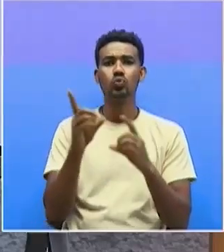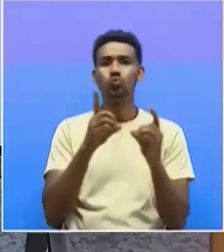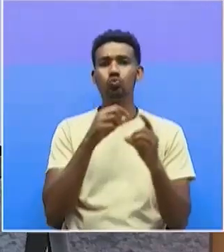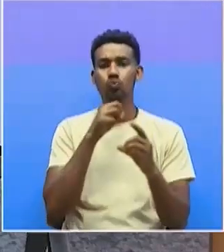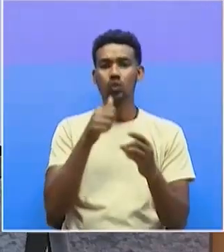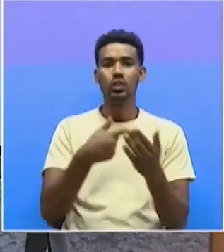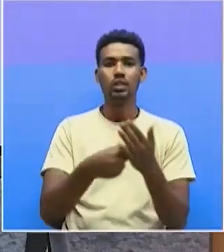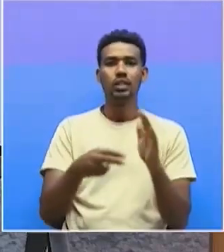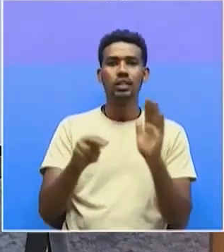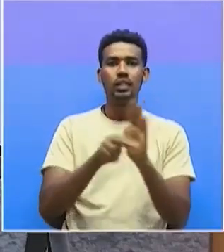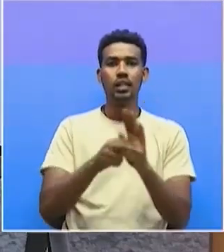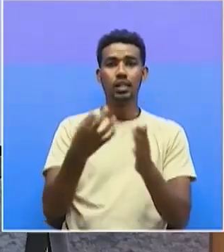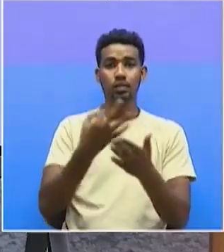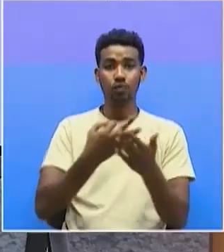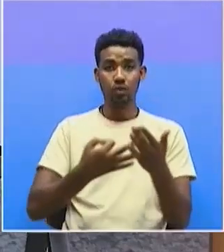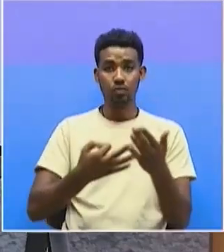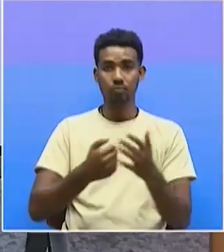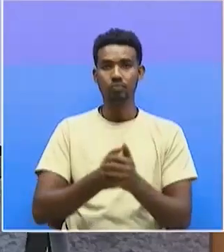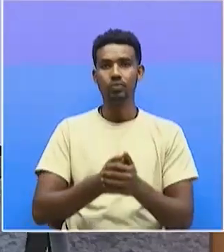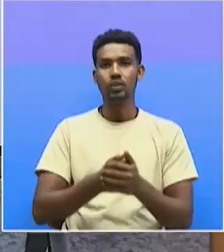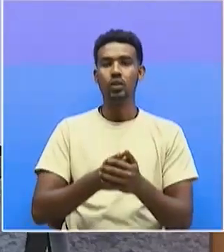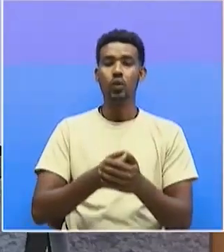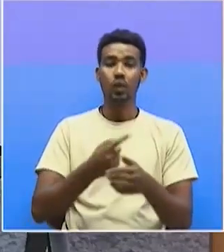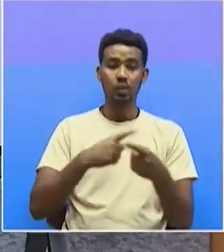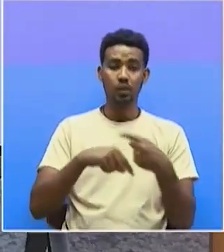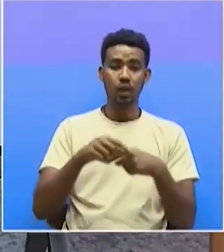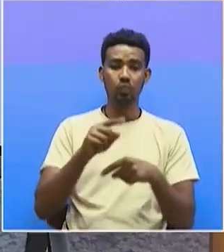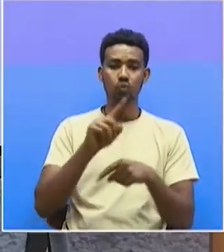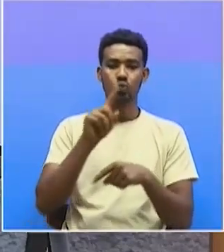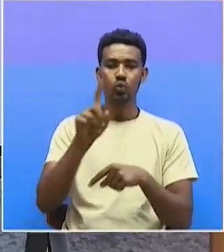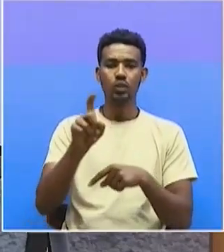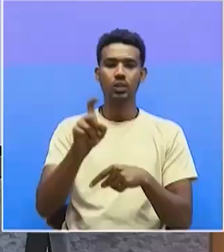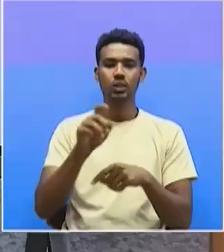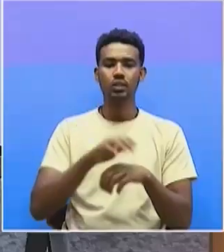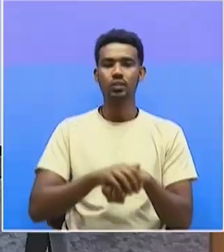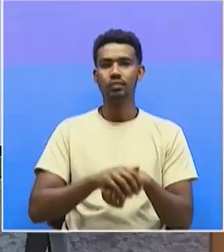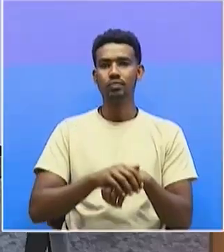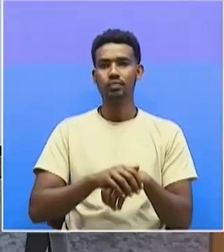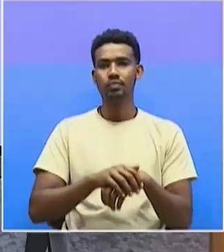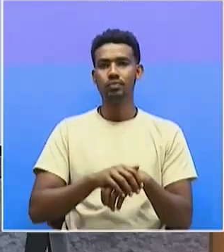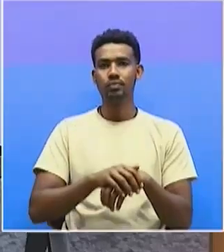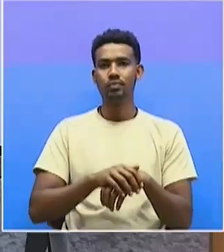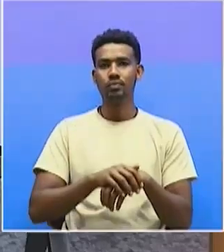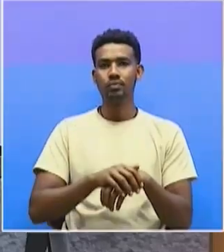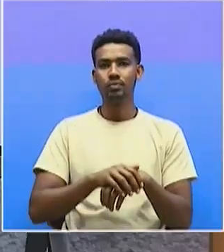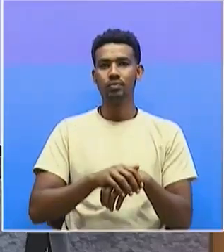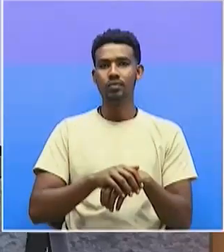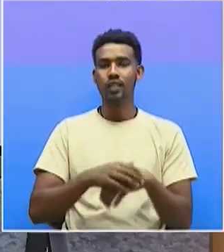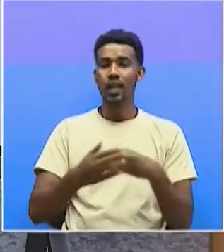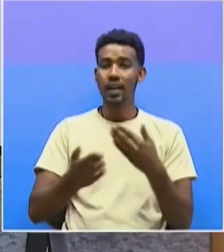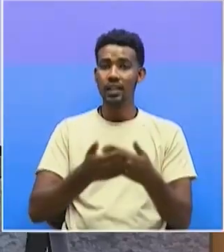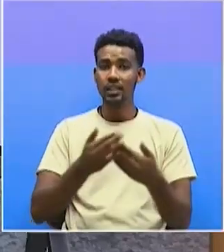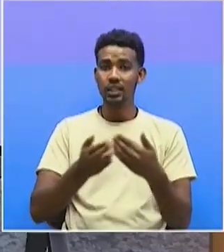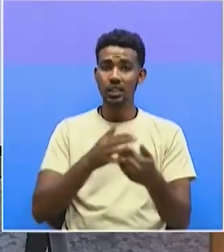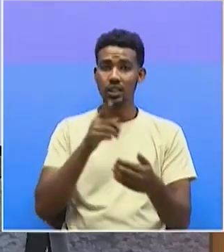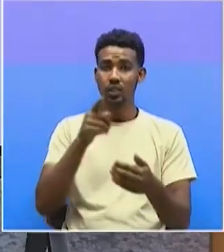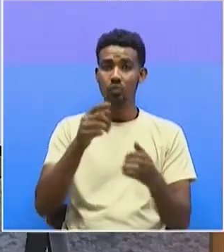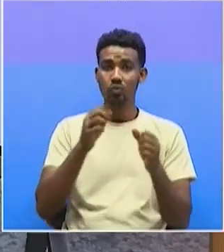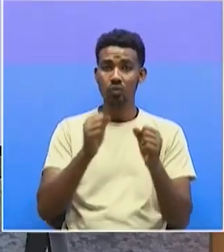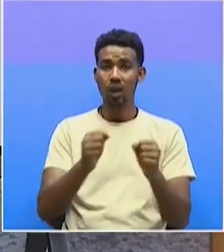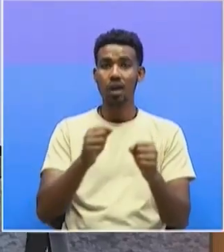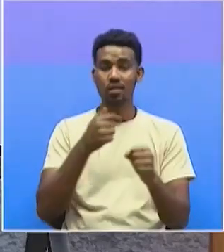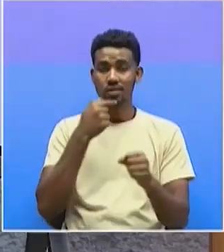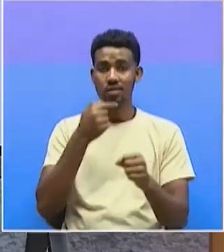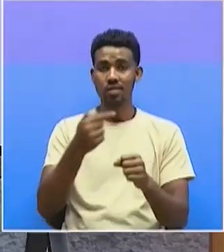negative form. When we come to question, or it's called interrogative form, easily you can